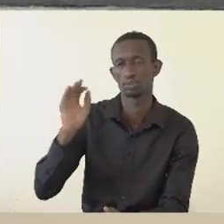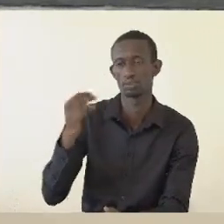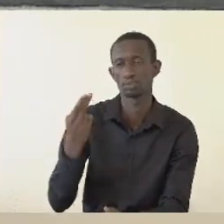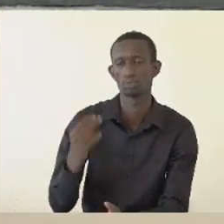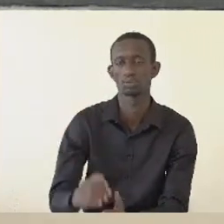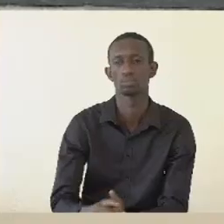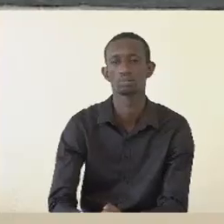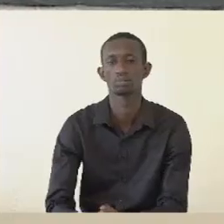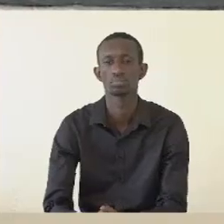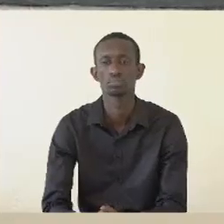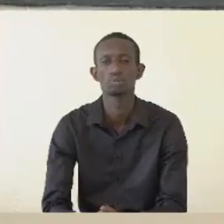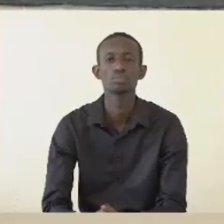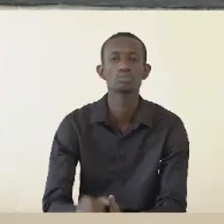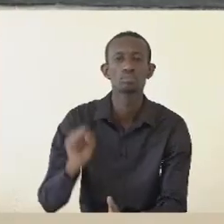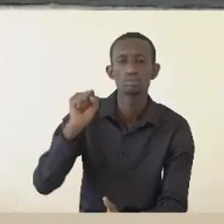here and